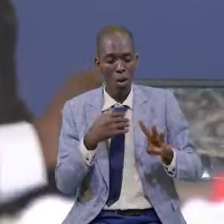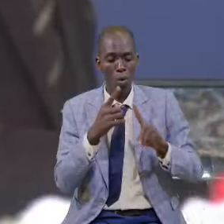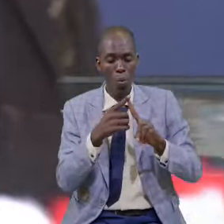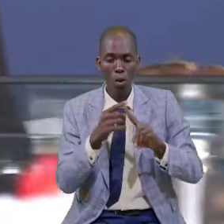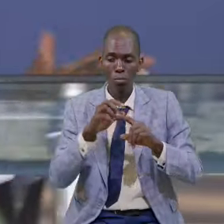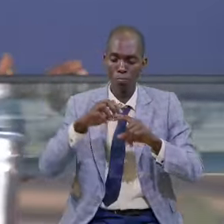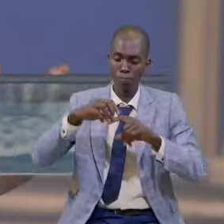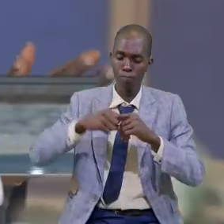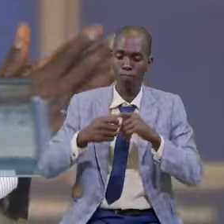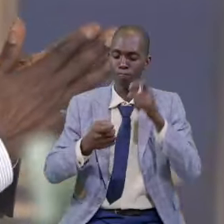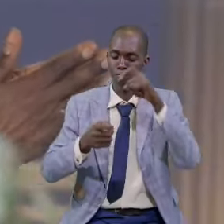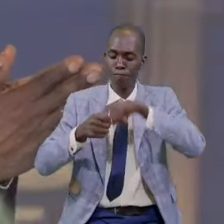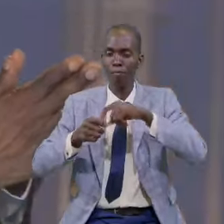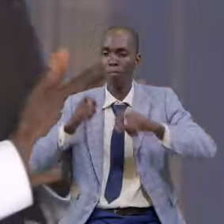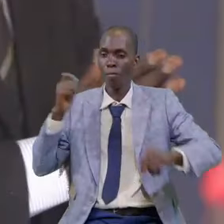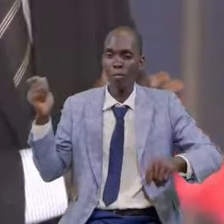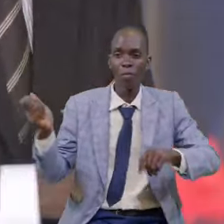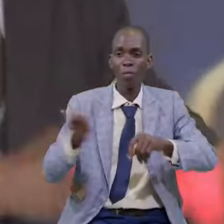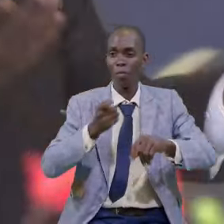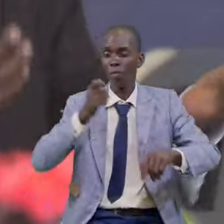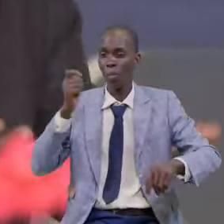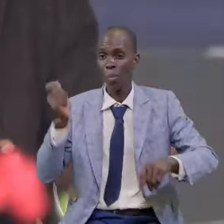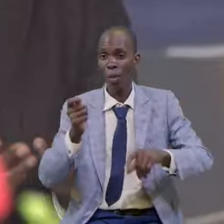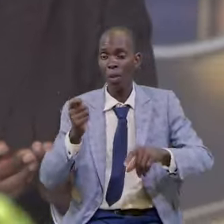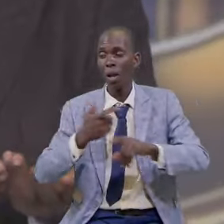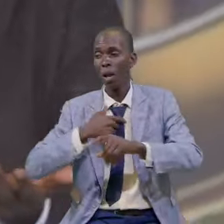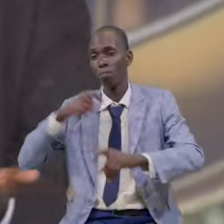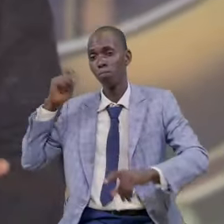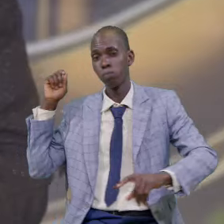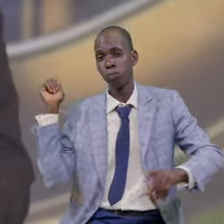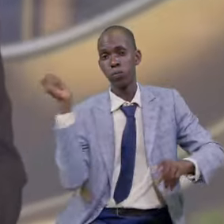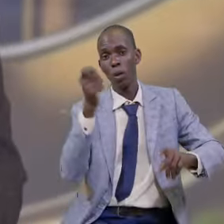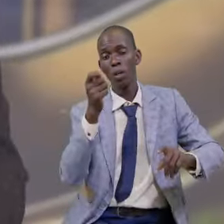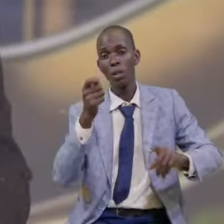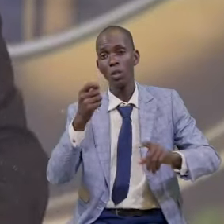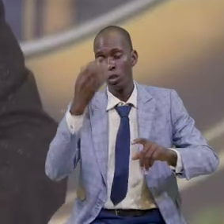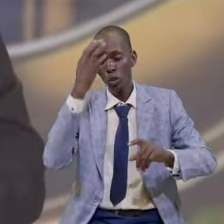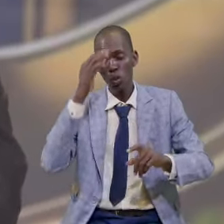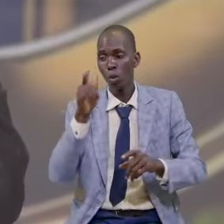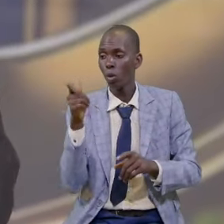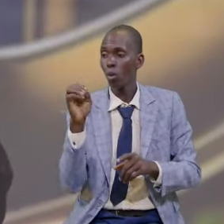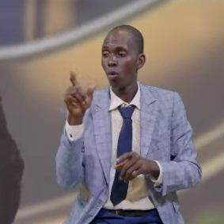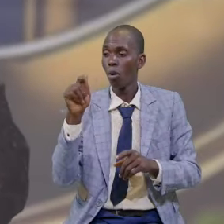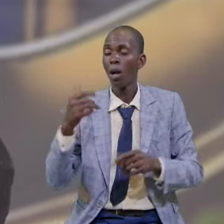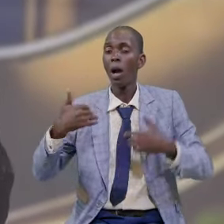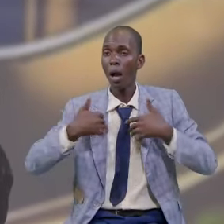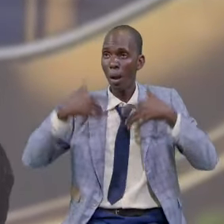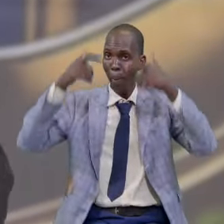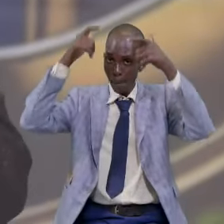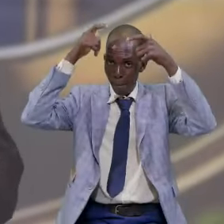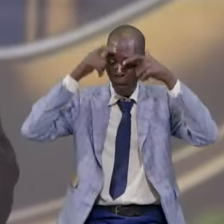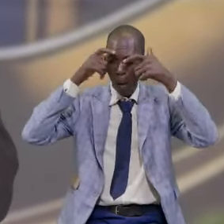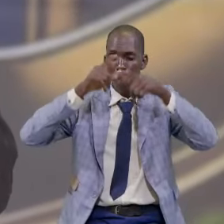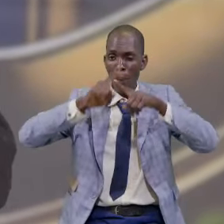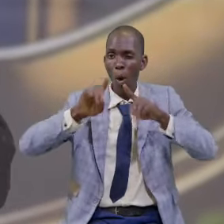God directed that. And as he directed that, sank into Goliath.